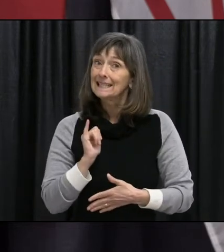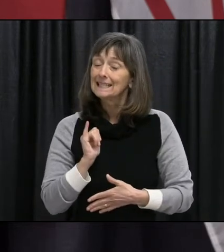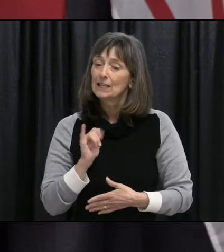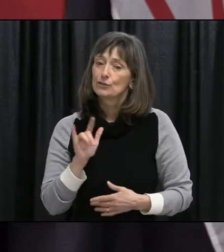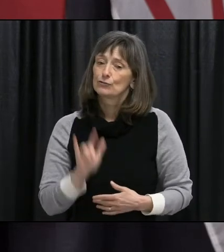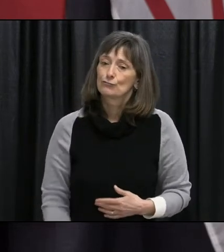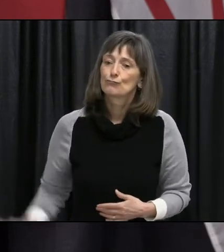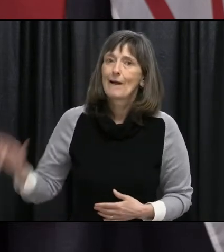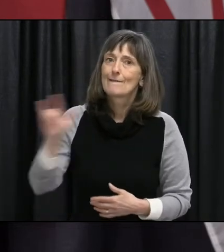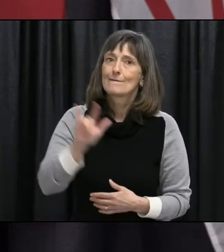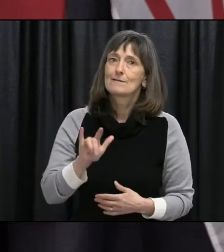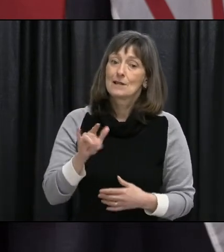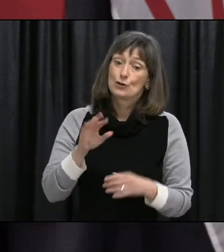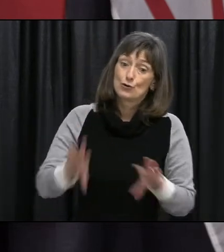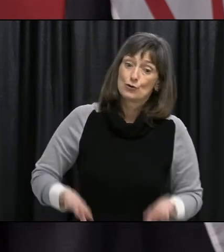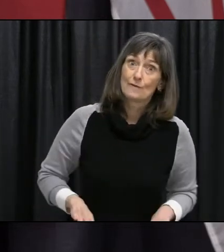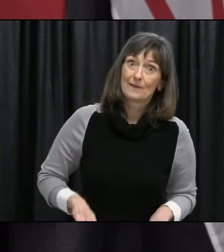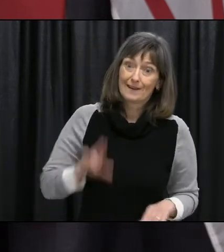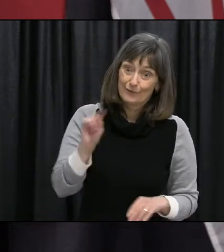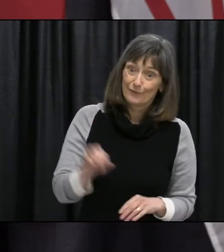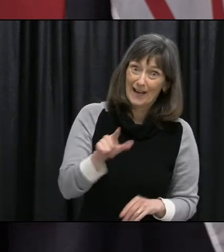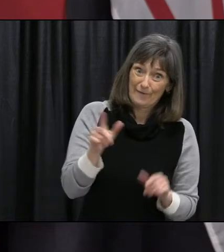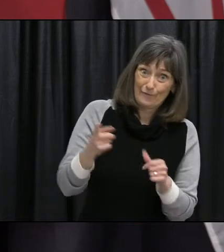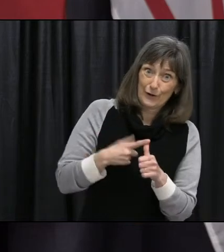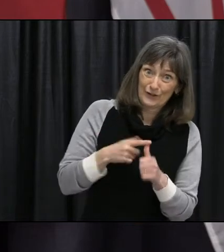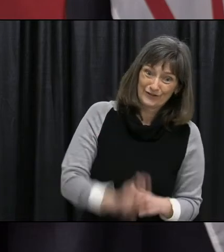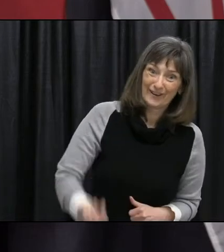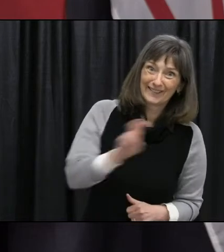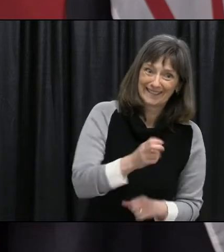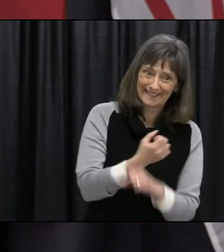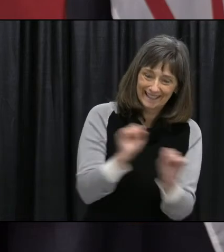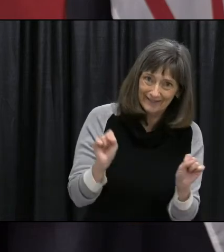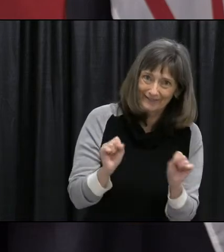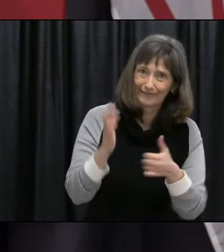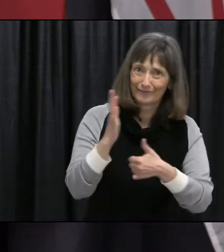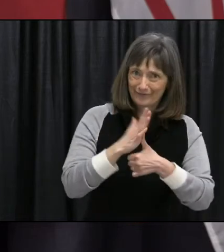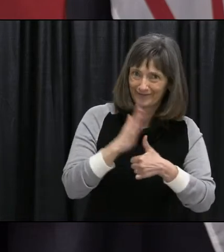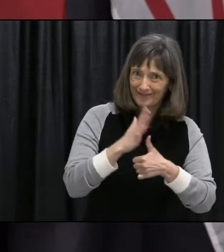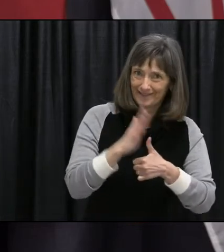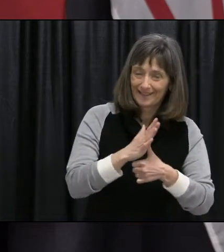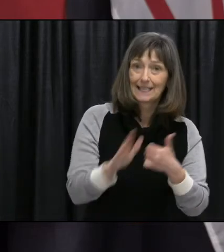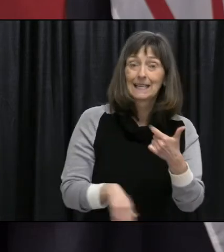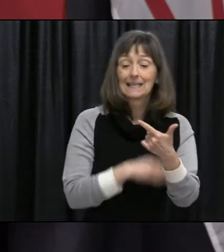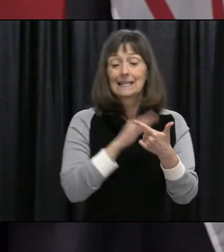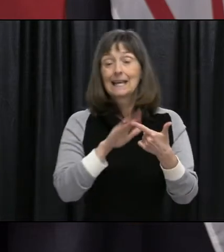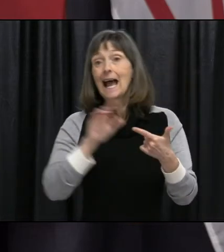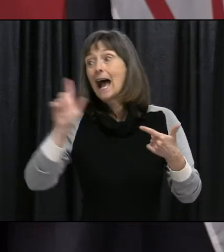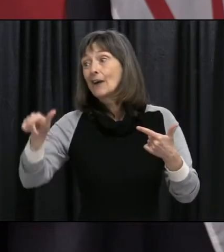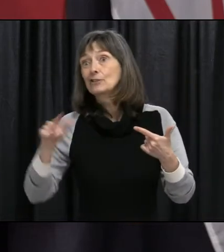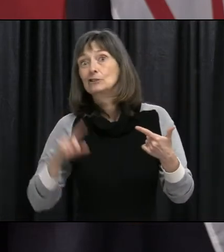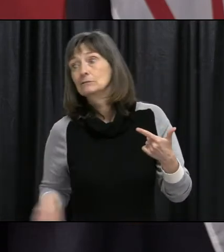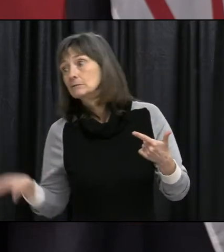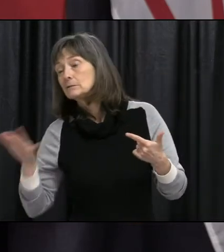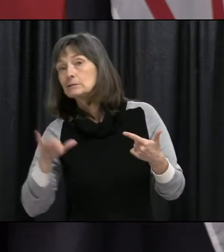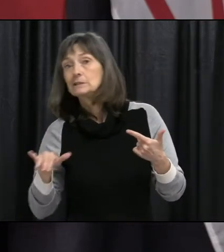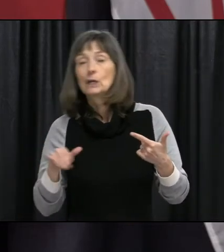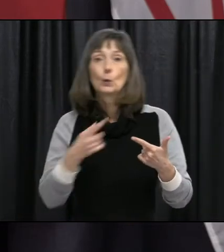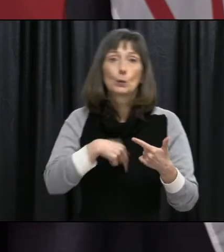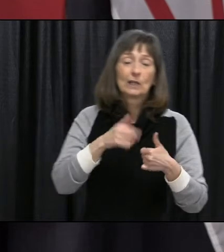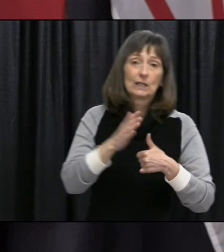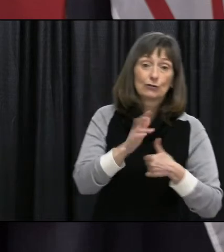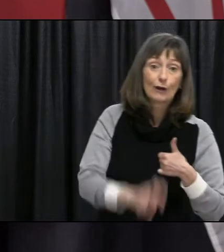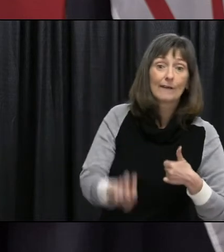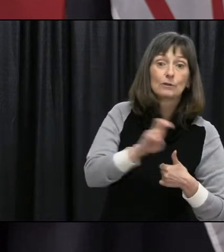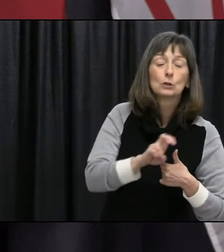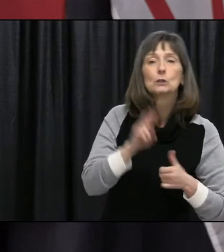travel around our own province within Newfoundland and Labrador safely. That's the first thing. Allow for the information and the monitoring, the